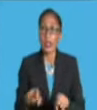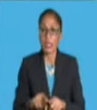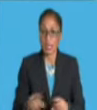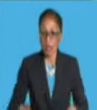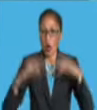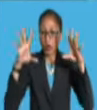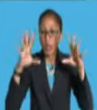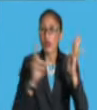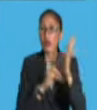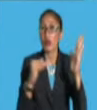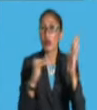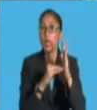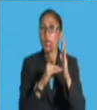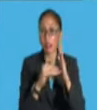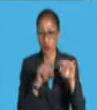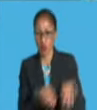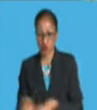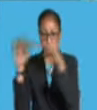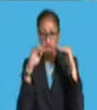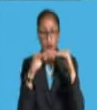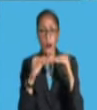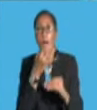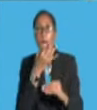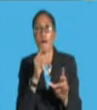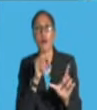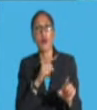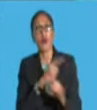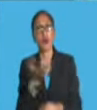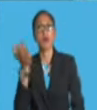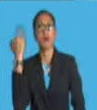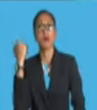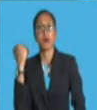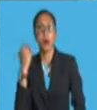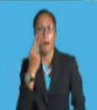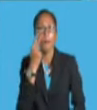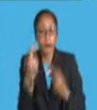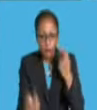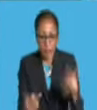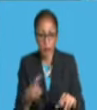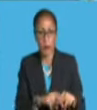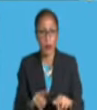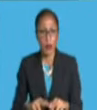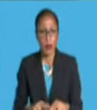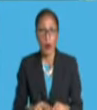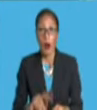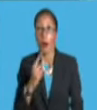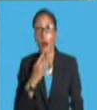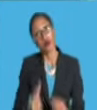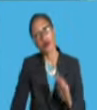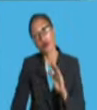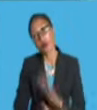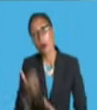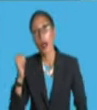outlook. Madam Speaker, just a few weeks ago, I had a very close friend of mine visiting Fiji. He was forced to leave Fiji during